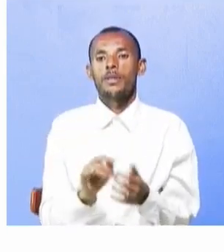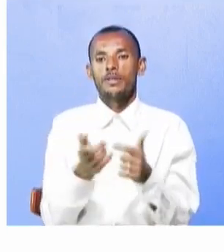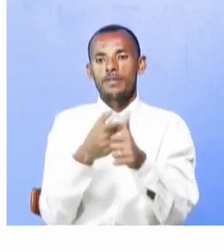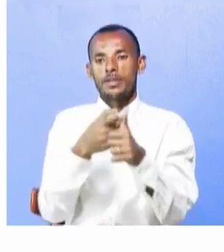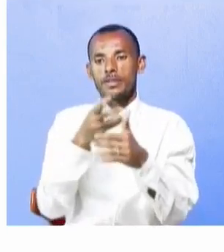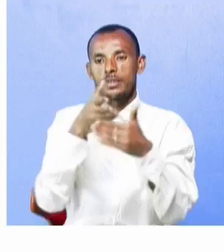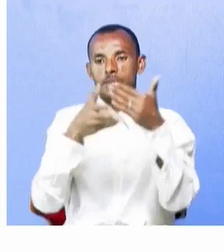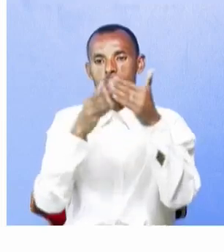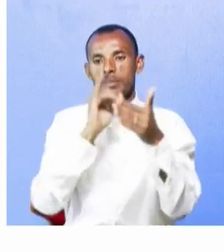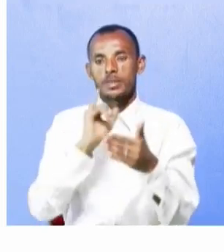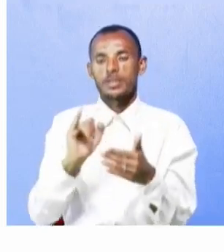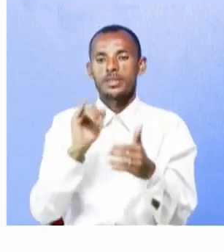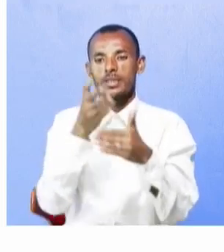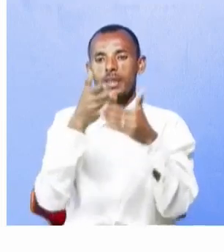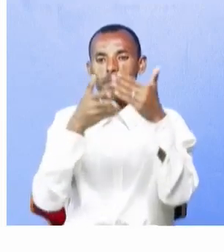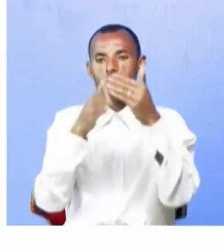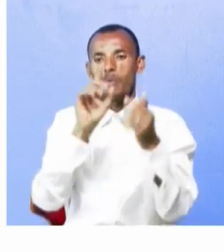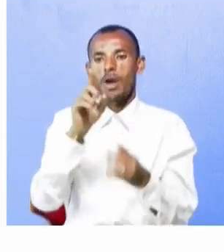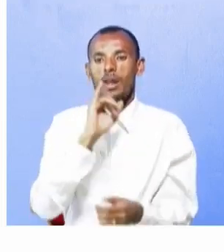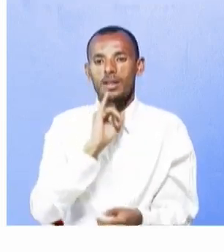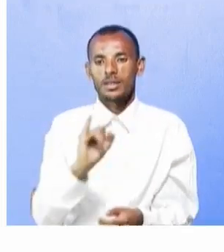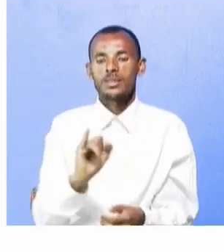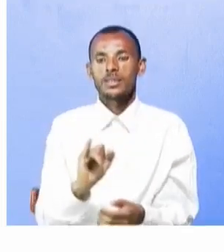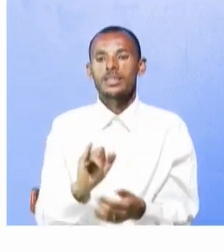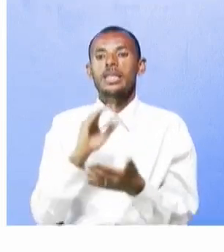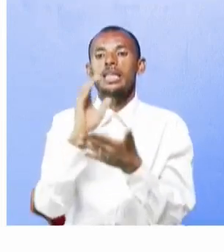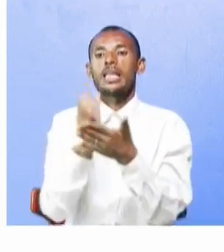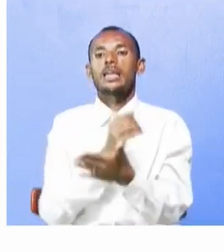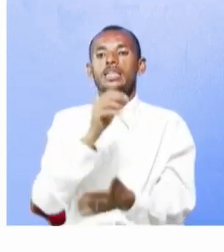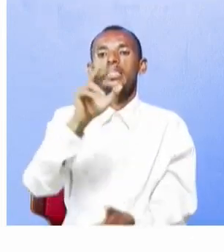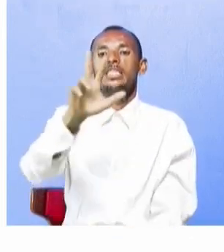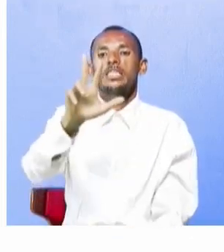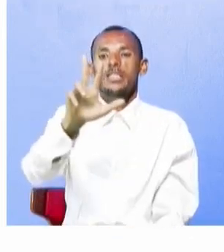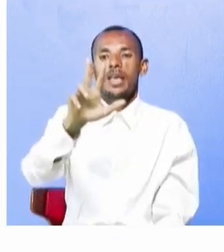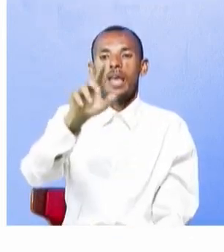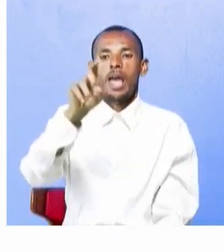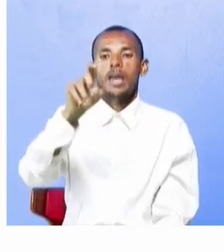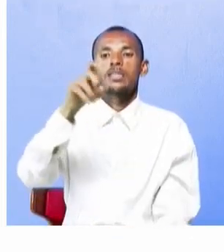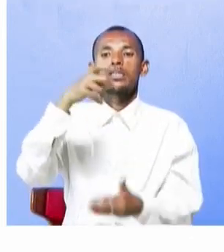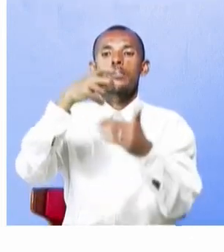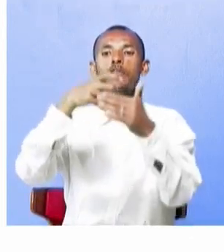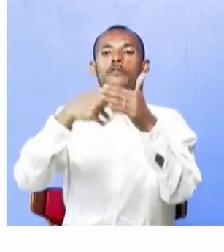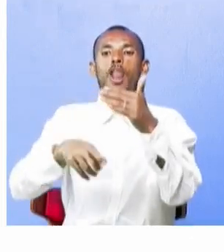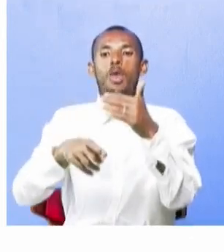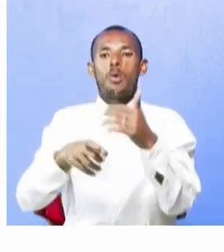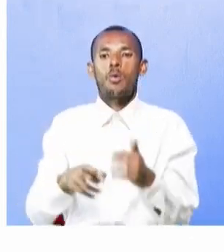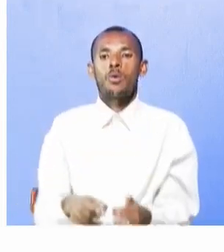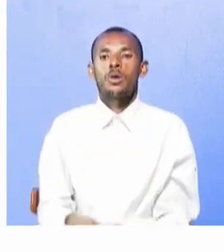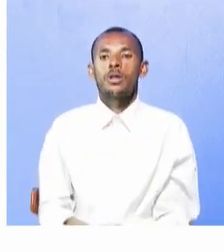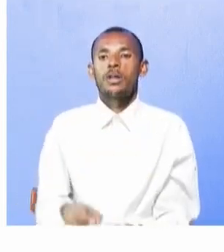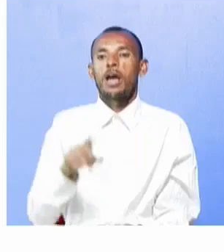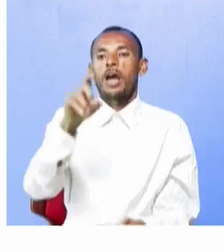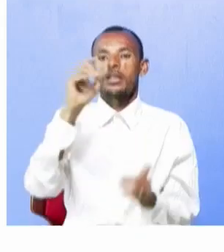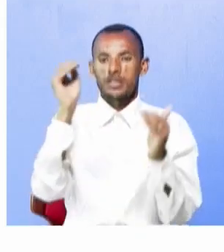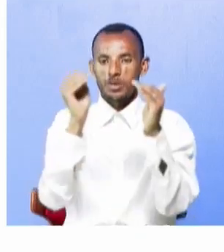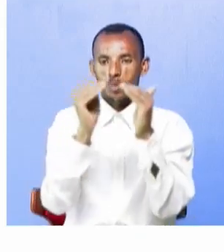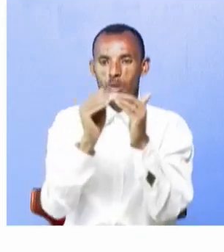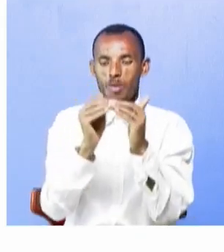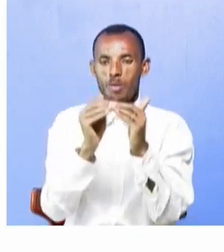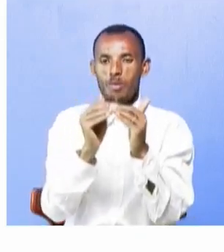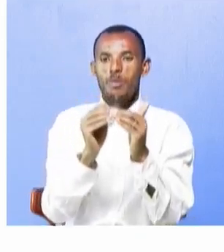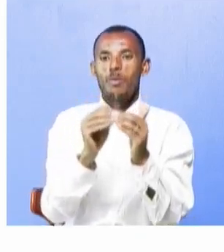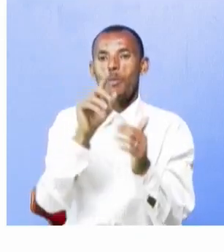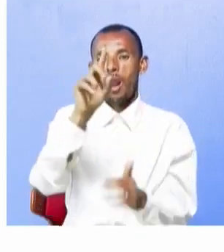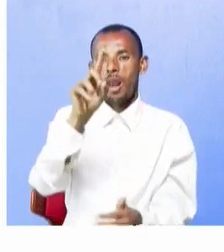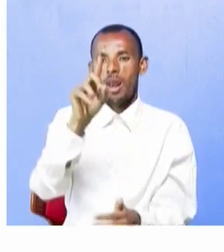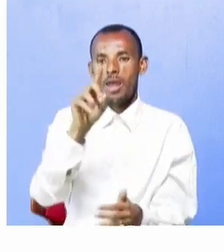or step 1 is, take 3 x values, right? say x is equals to